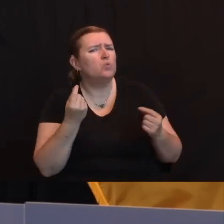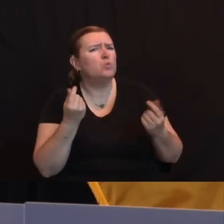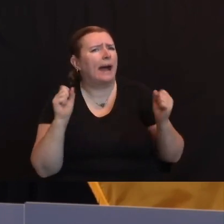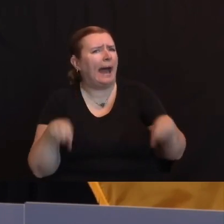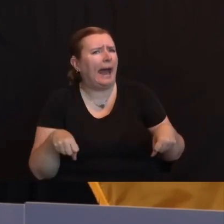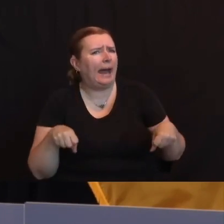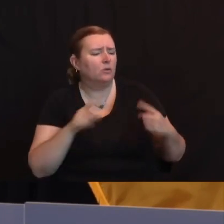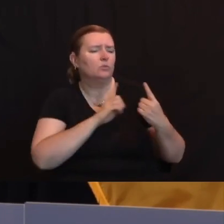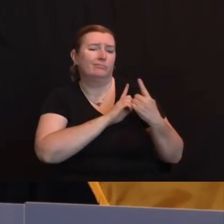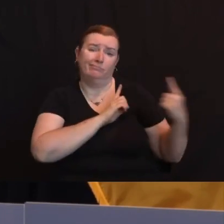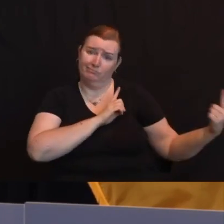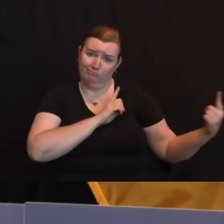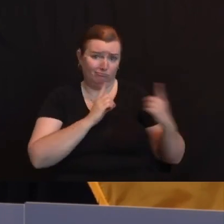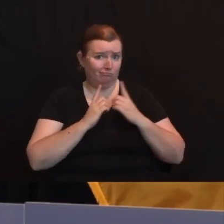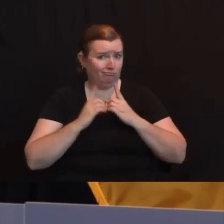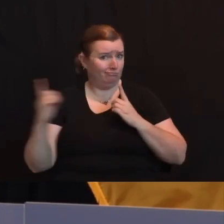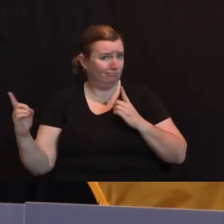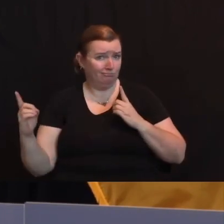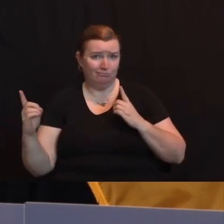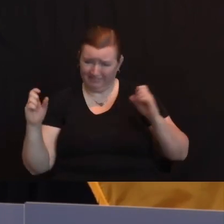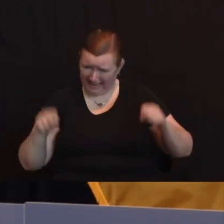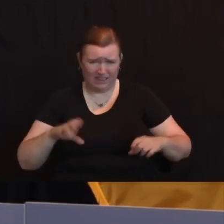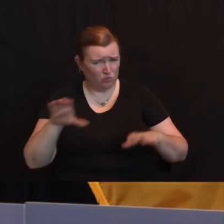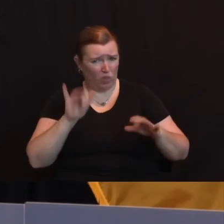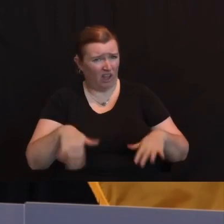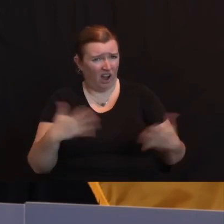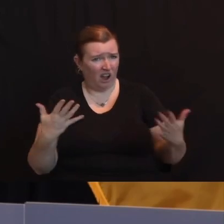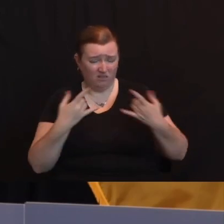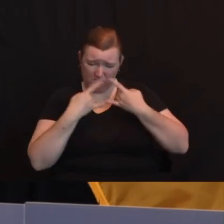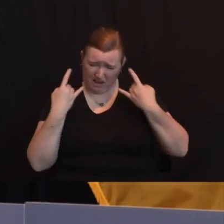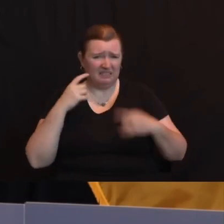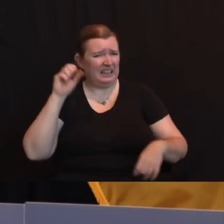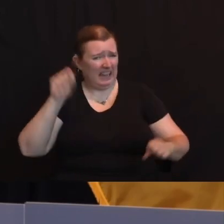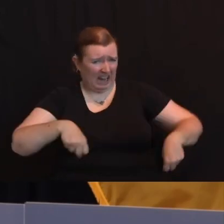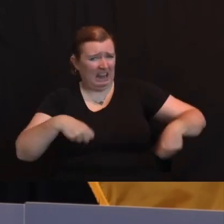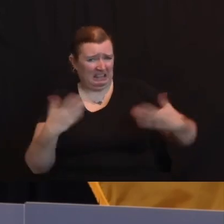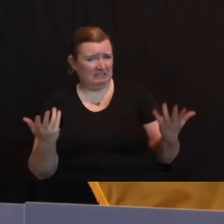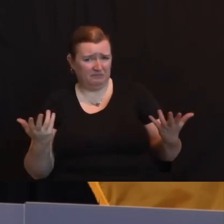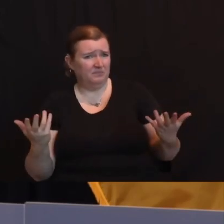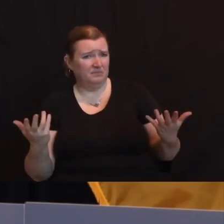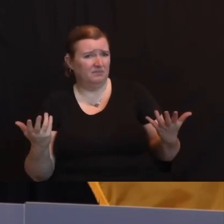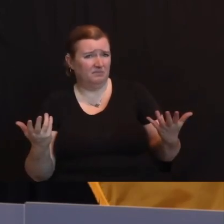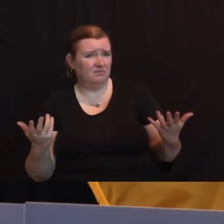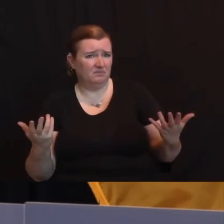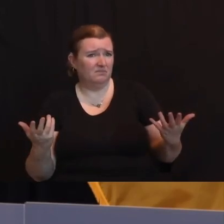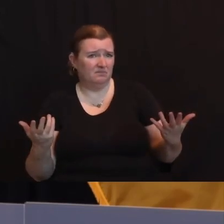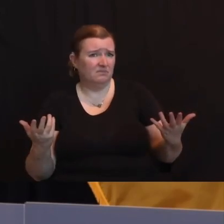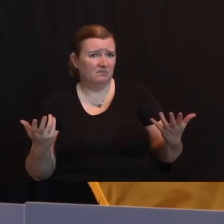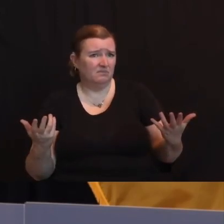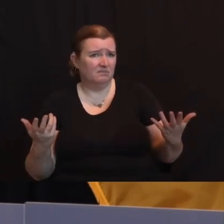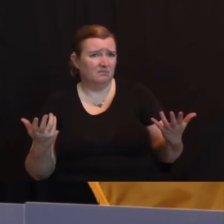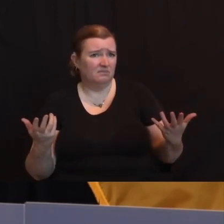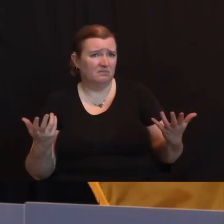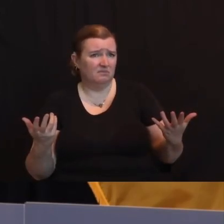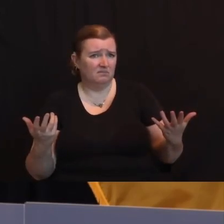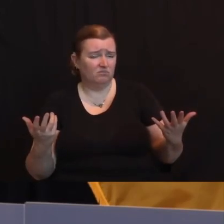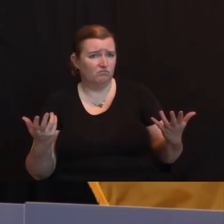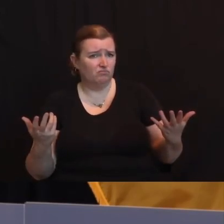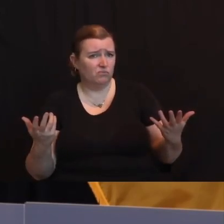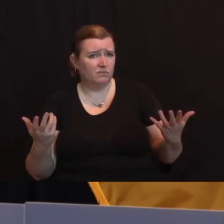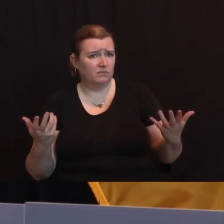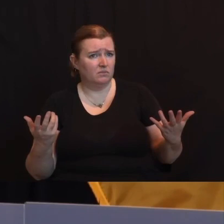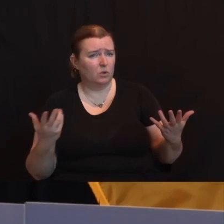distancing. It comes back to using masks. We haven't had the opportunity to give you some of the evidence, for example, but I did want to cite